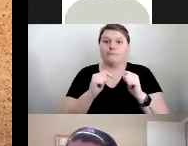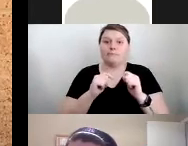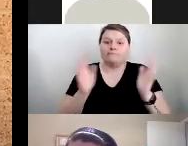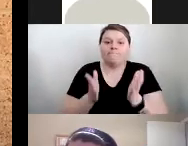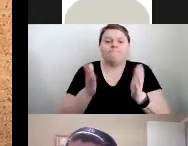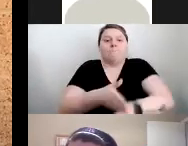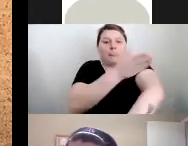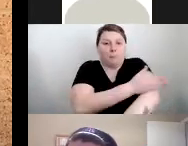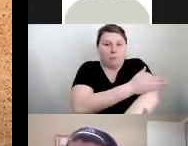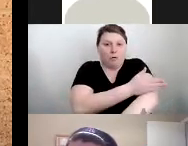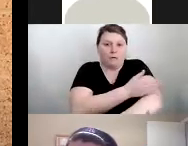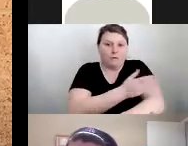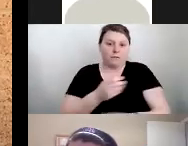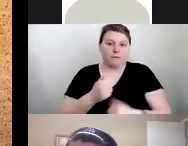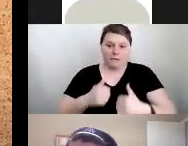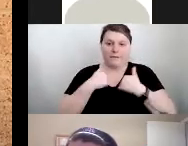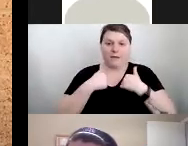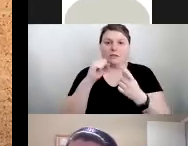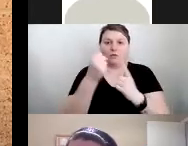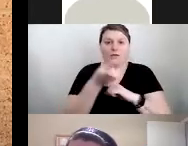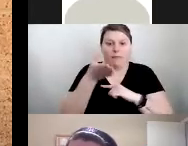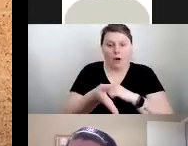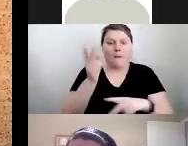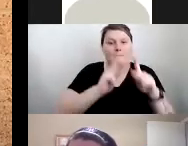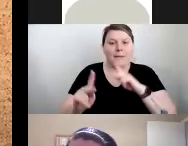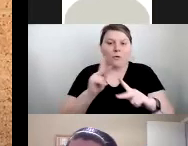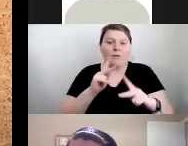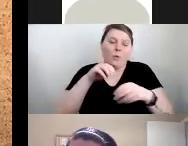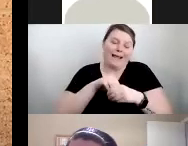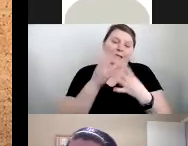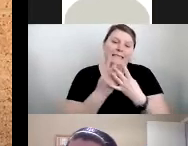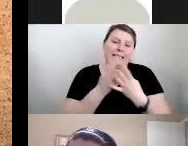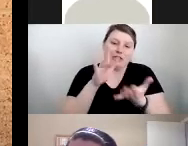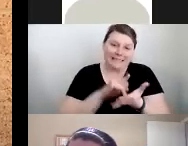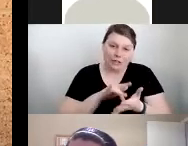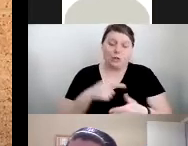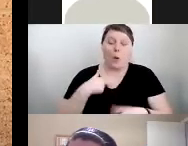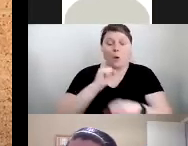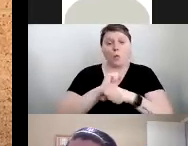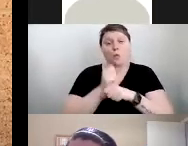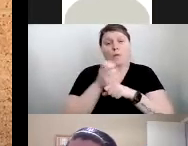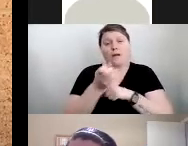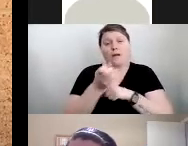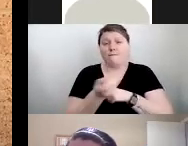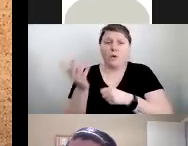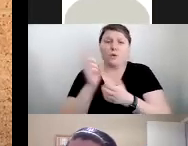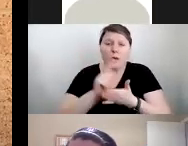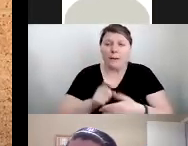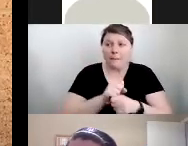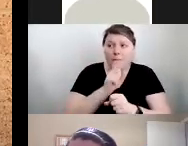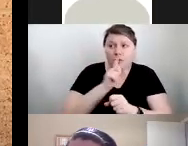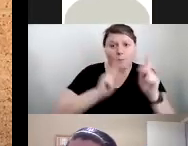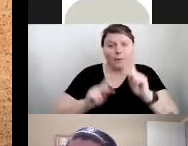the conditions of people who are in these detention centers. So I worked there for a couple of weeks, making sure that people got the necessary